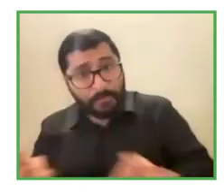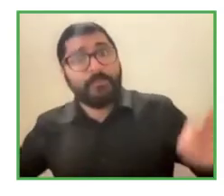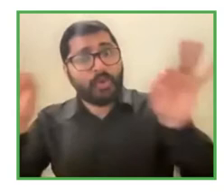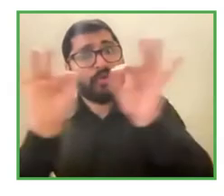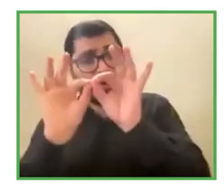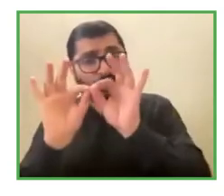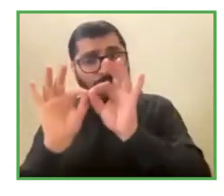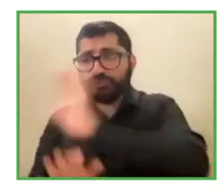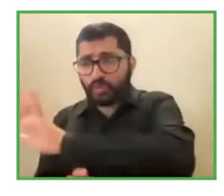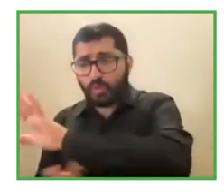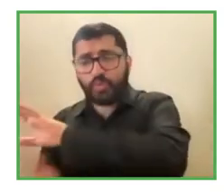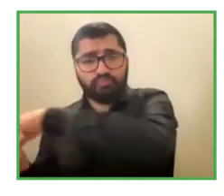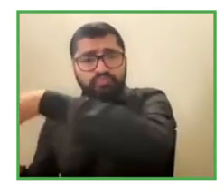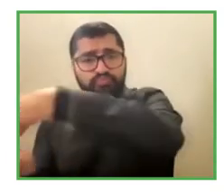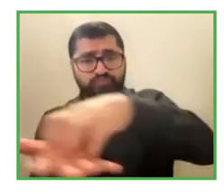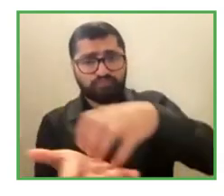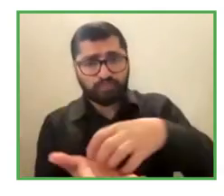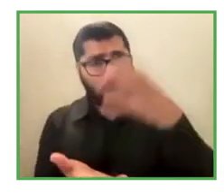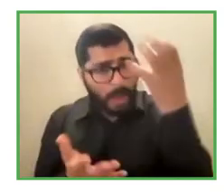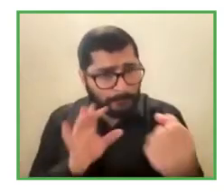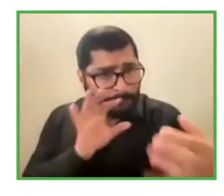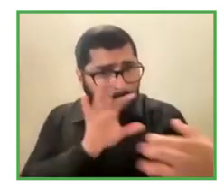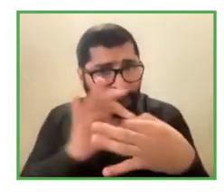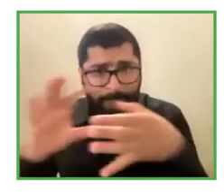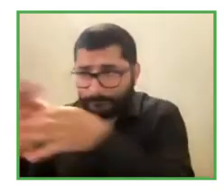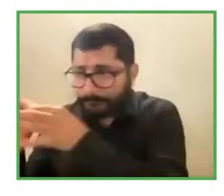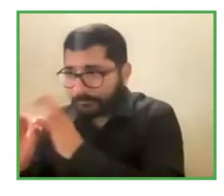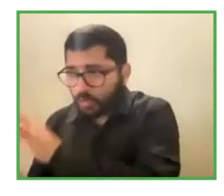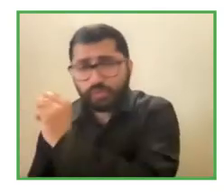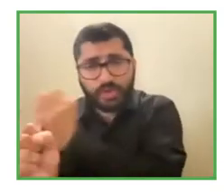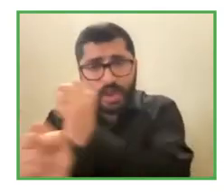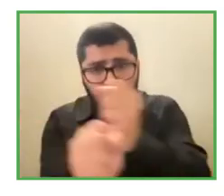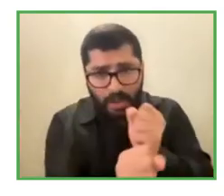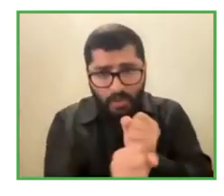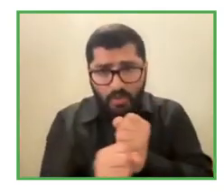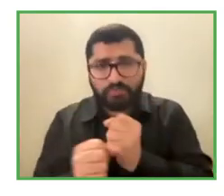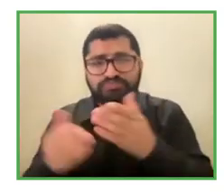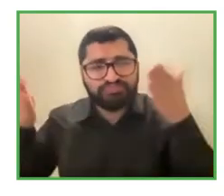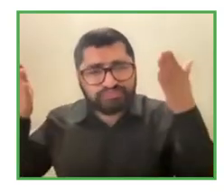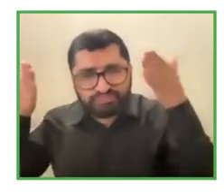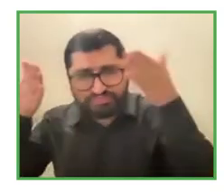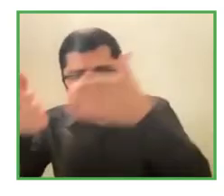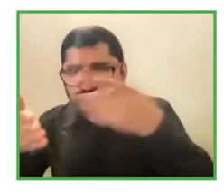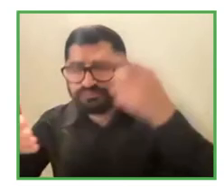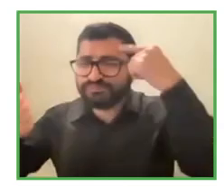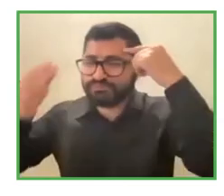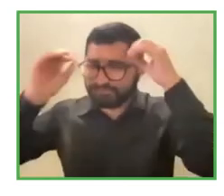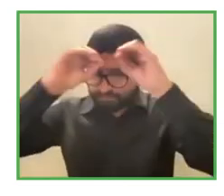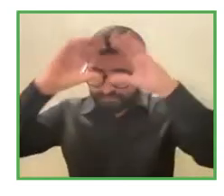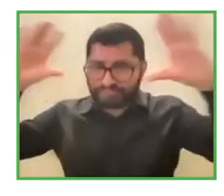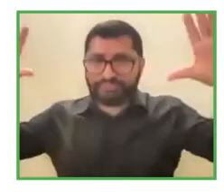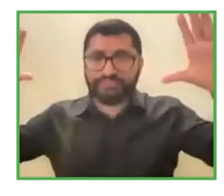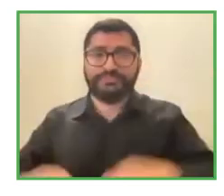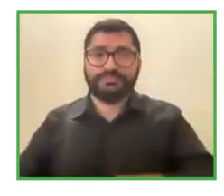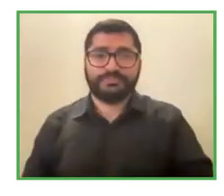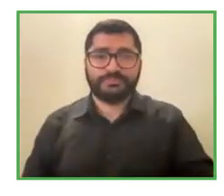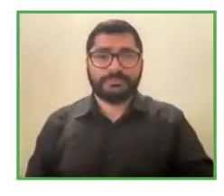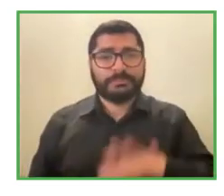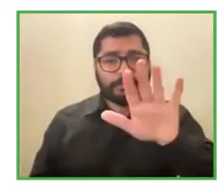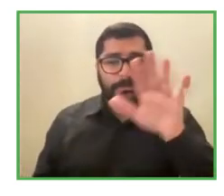to have a synergy with the work, with the way in which we think,